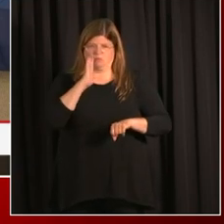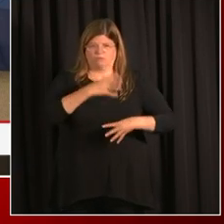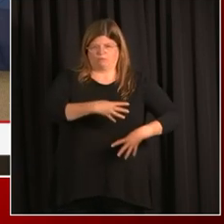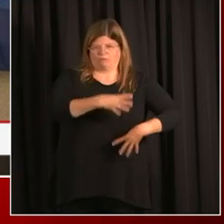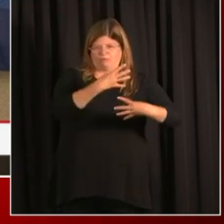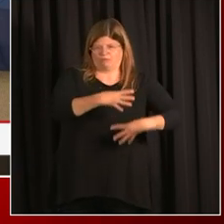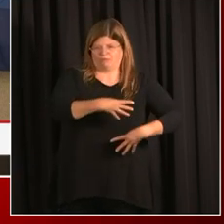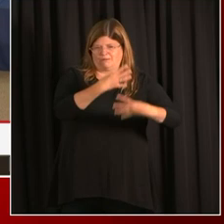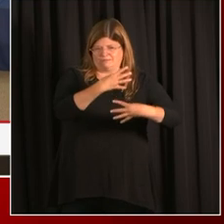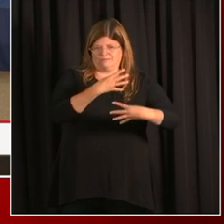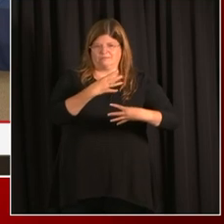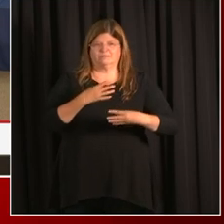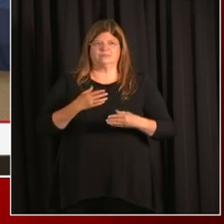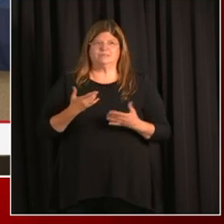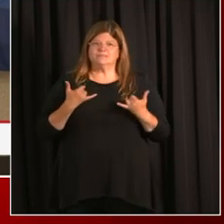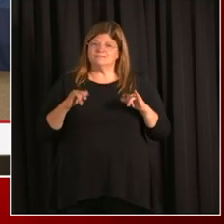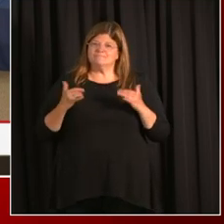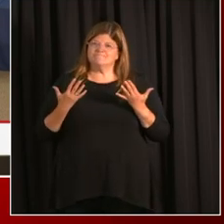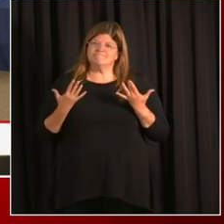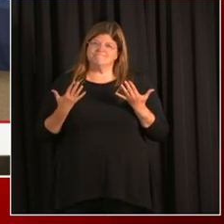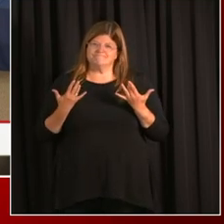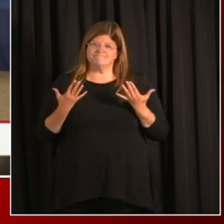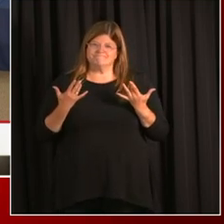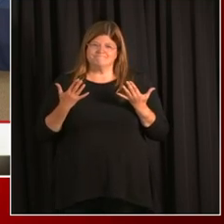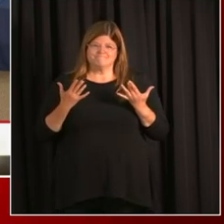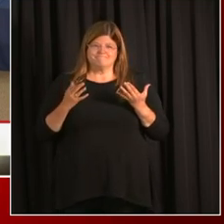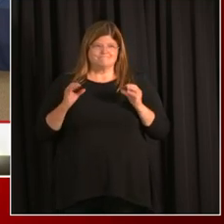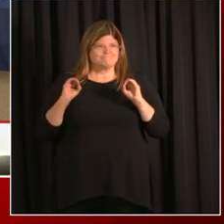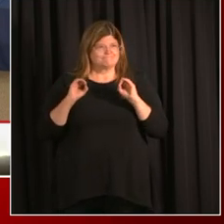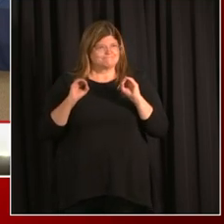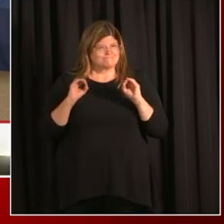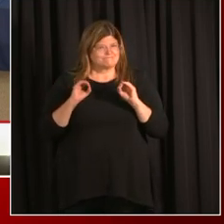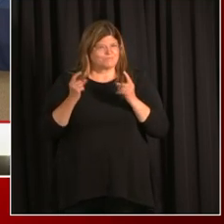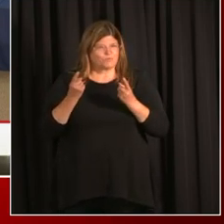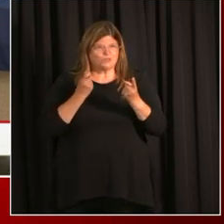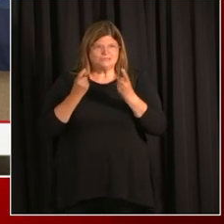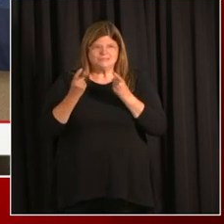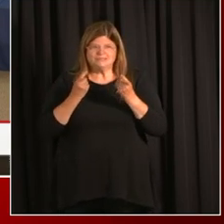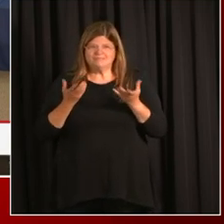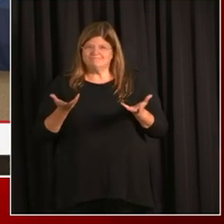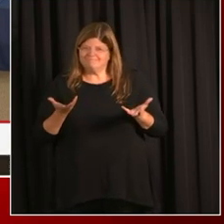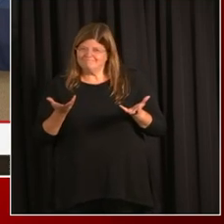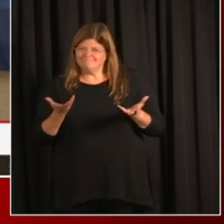we'll take questions from both callers and from those on the mayor's social media accounts.